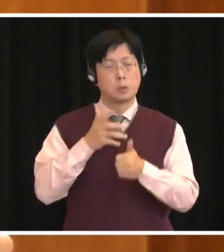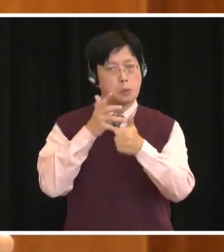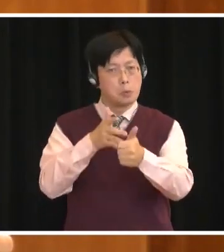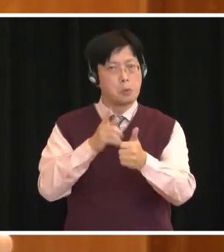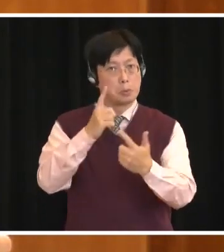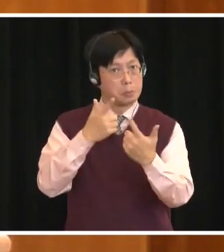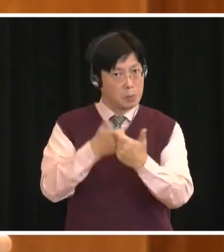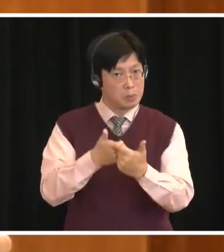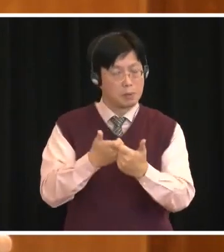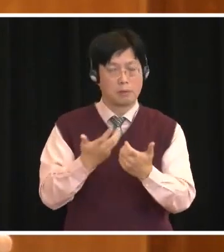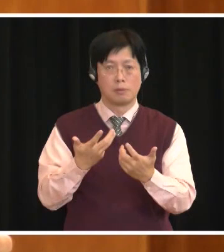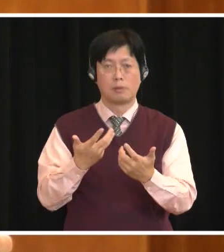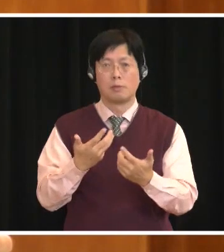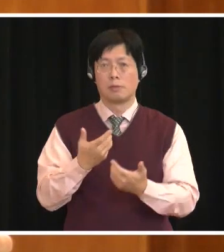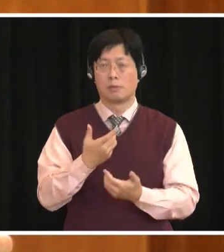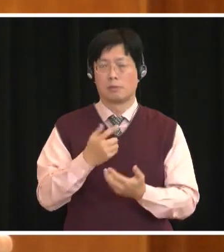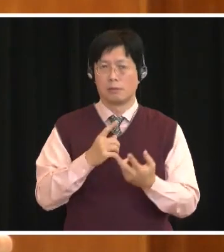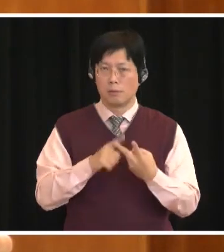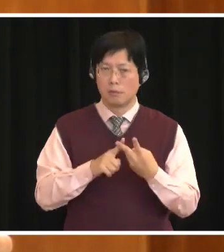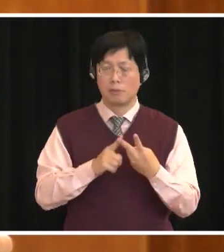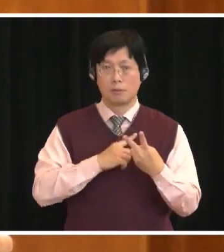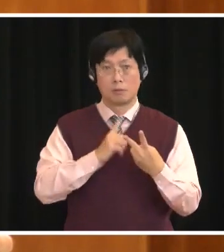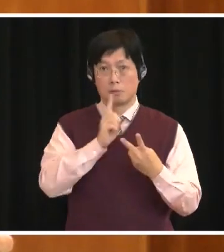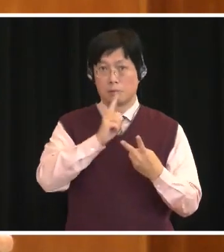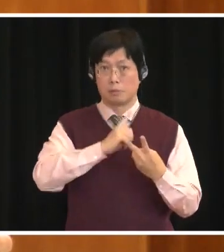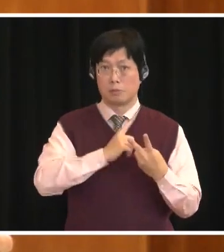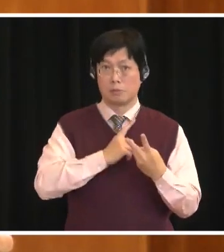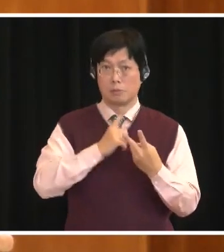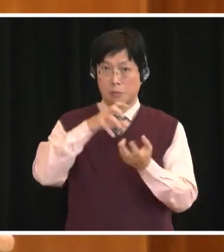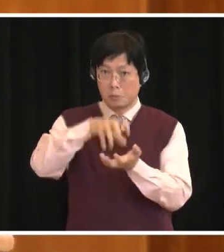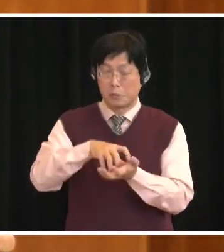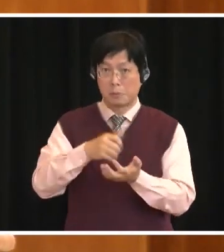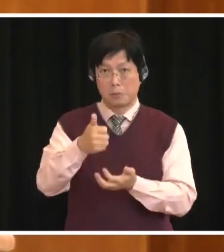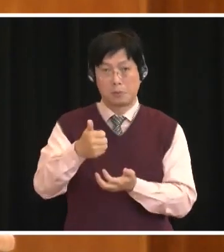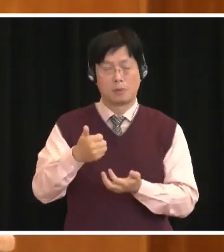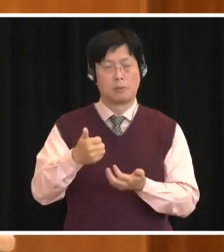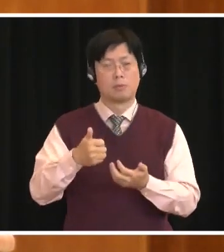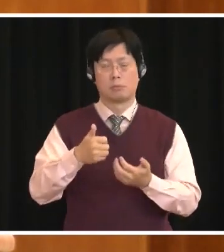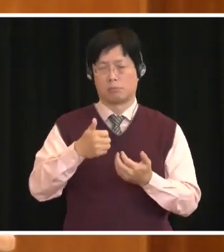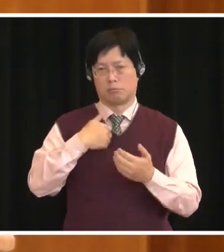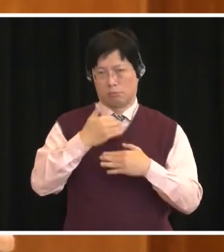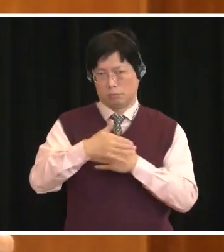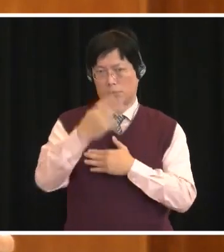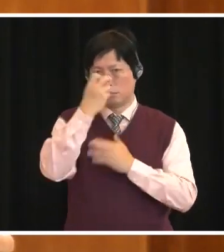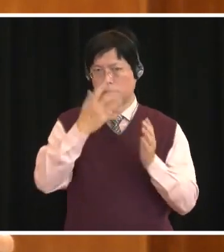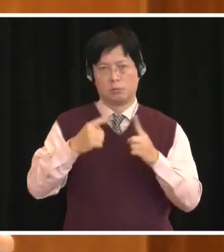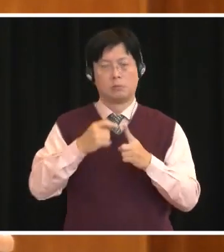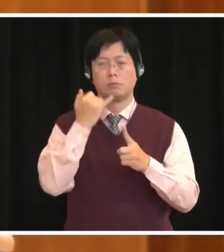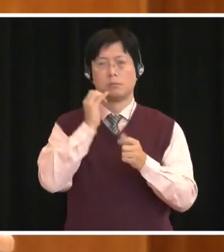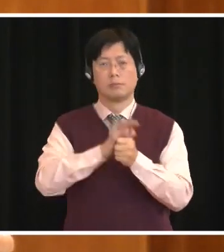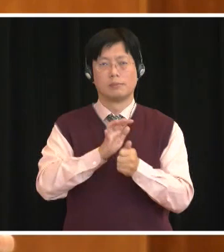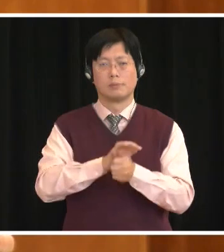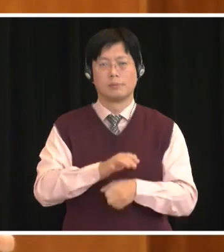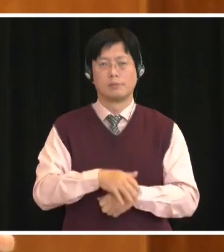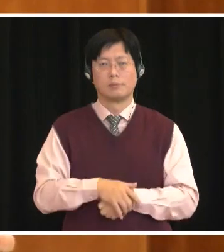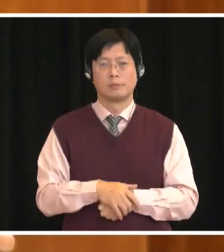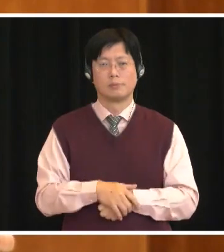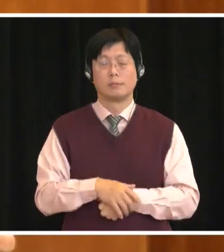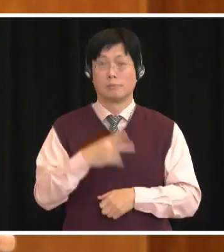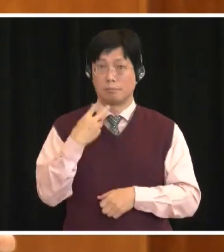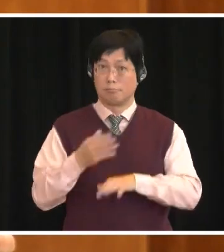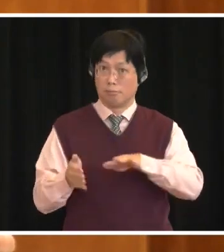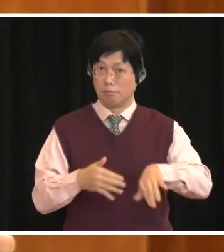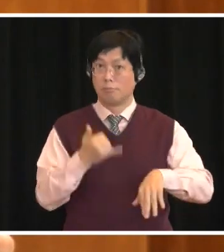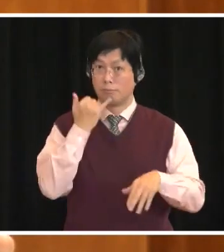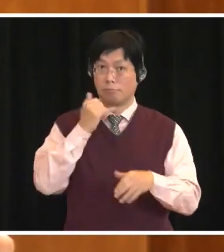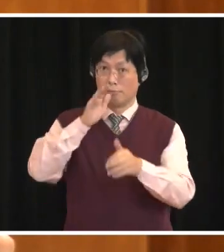child serves as the witnesses in the court, the proceeding assistant will also advise the